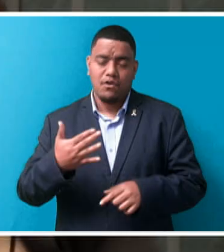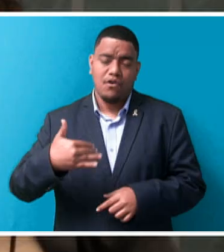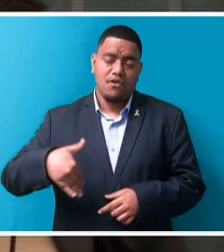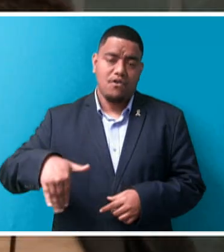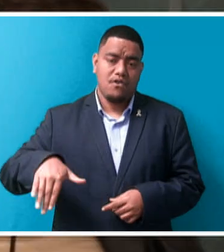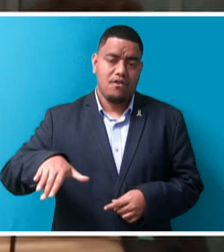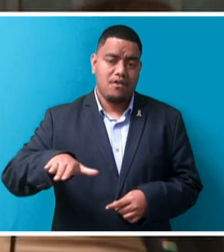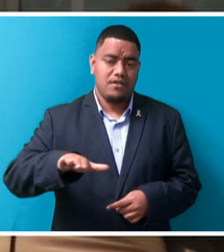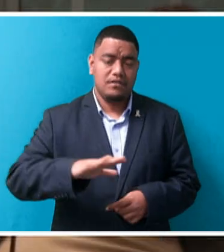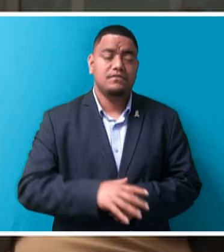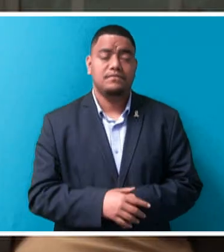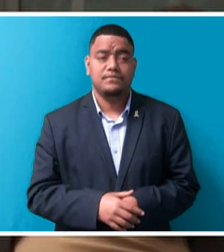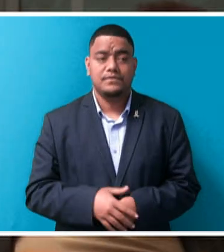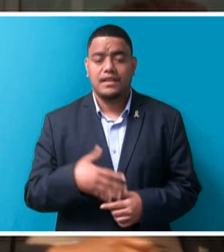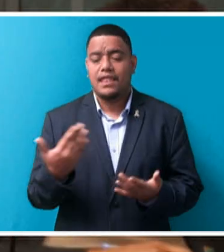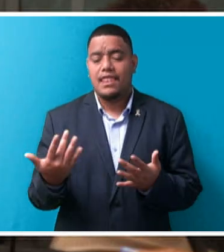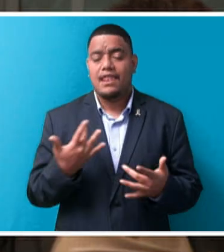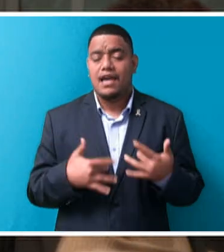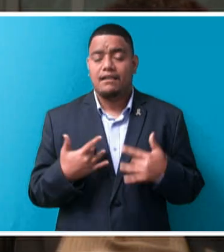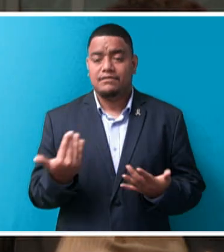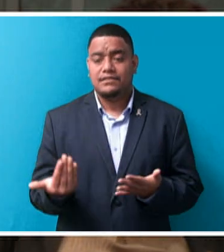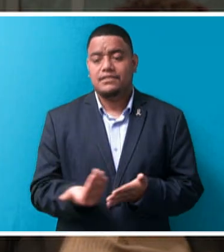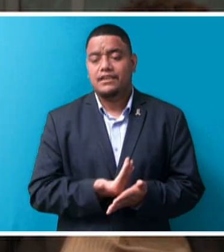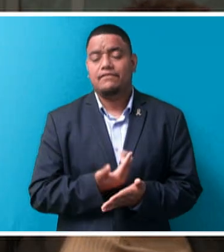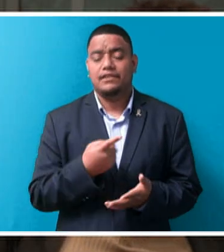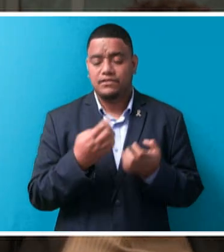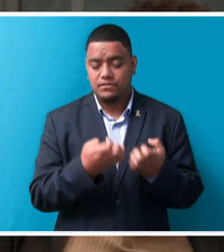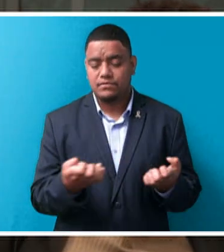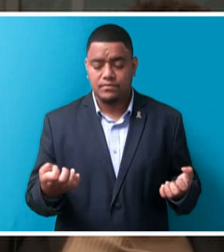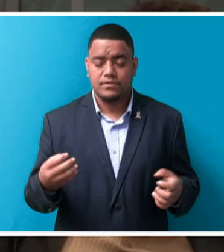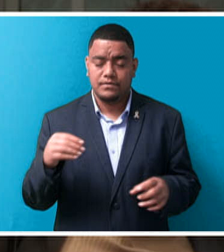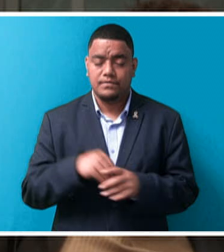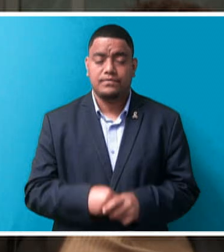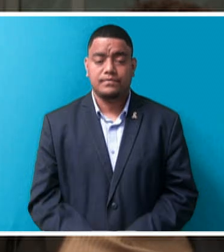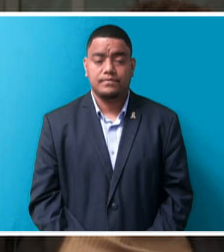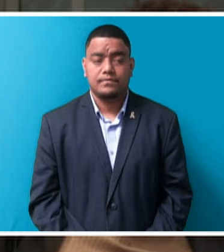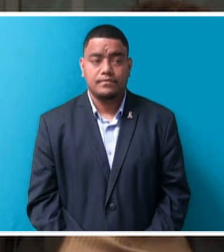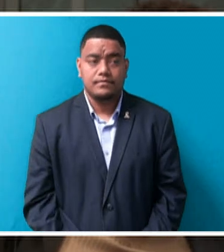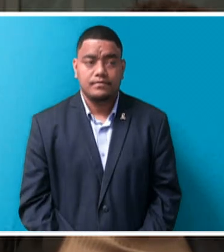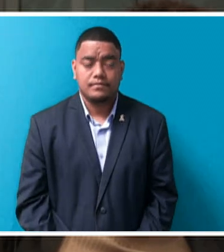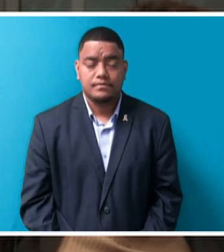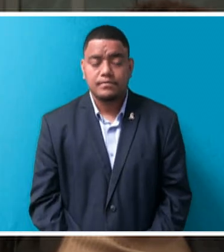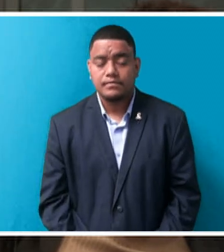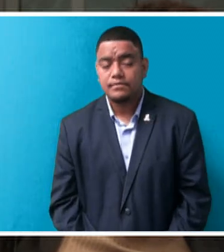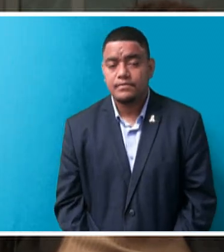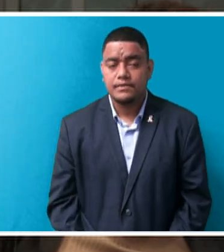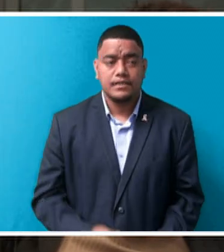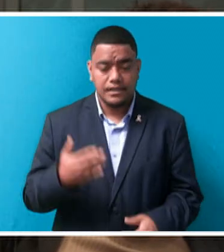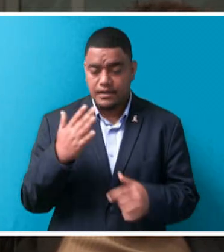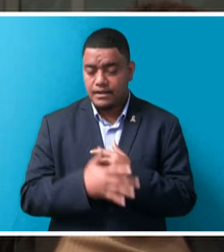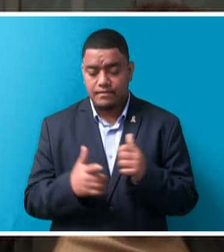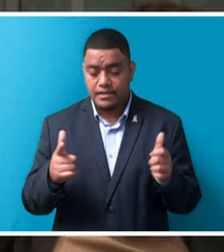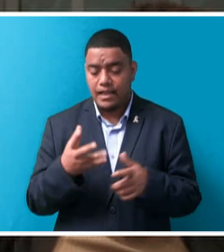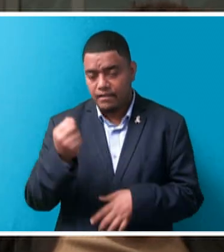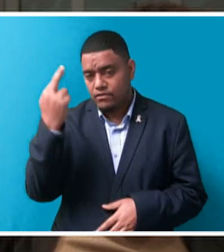necessary life-saving apparatus or equipment on board, good boat. Nevertheless, there's always a risk